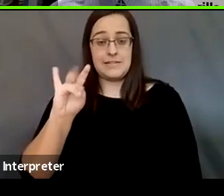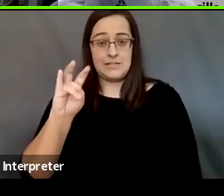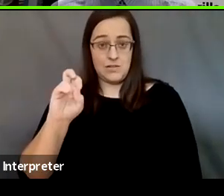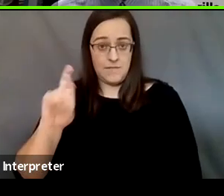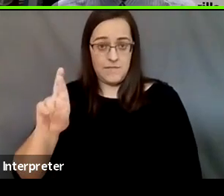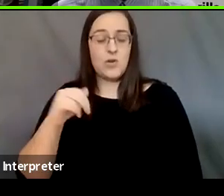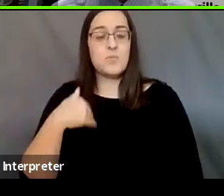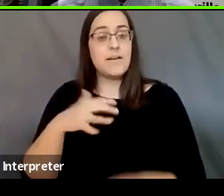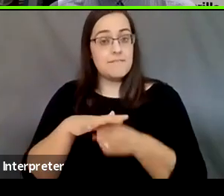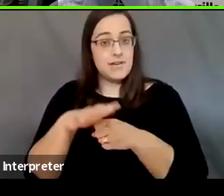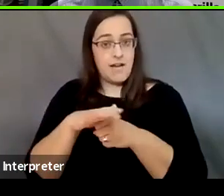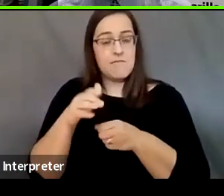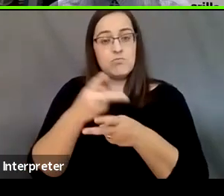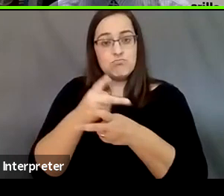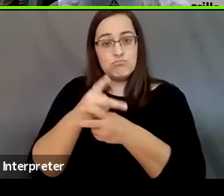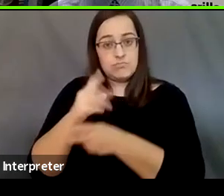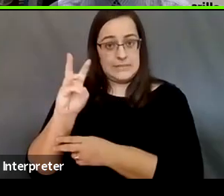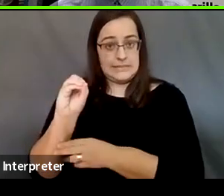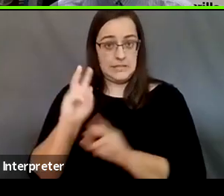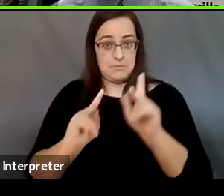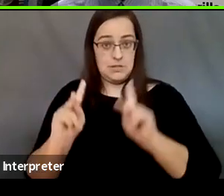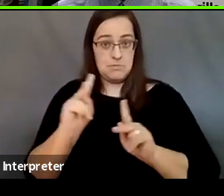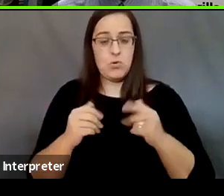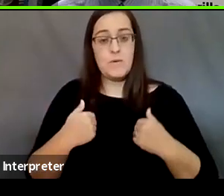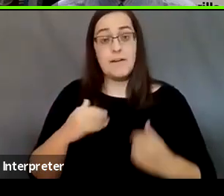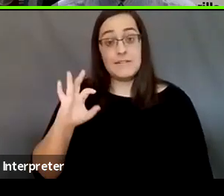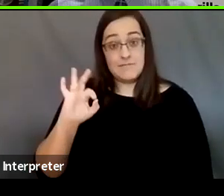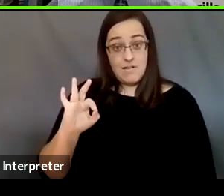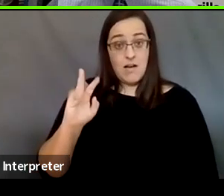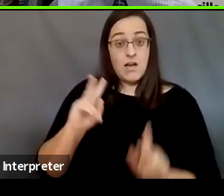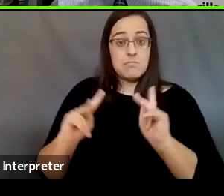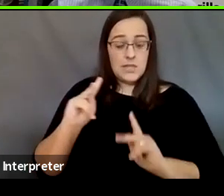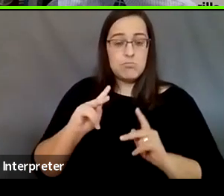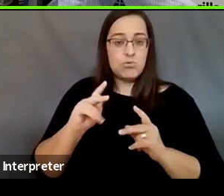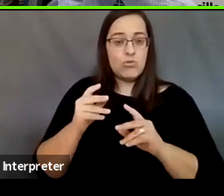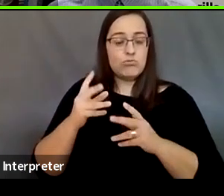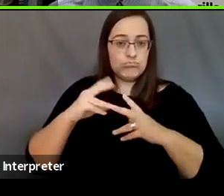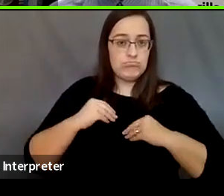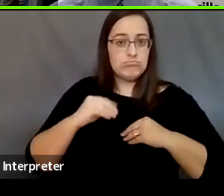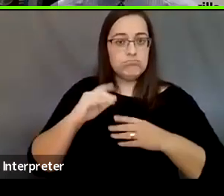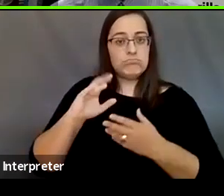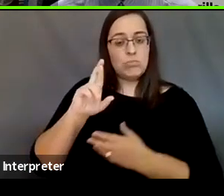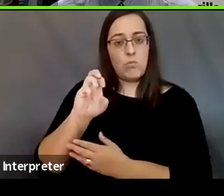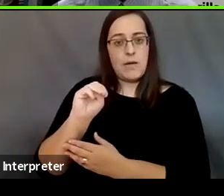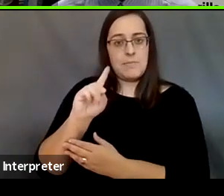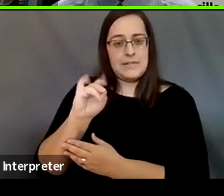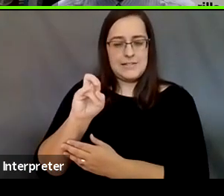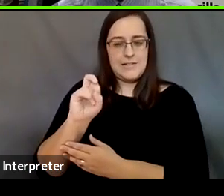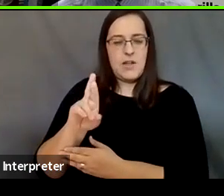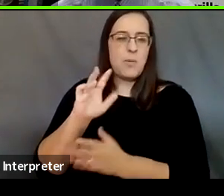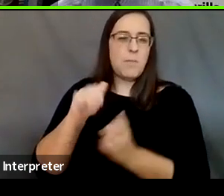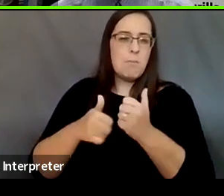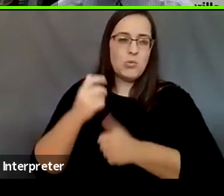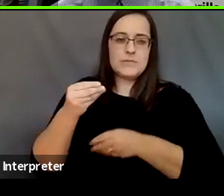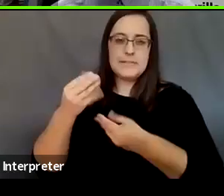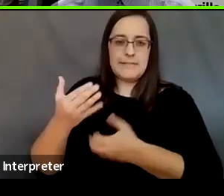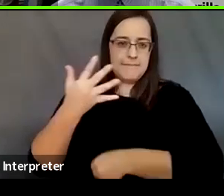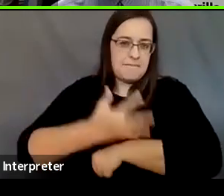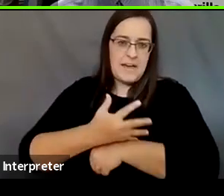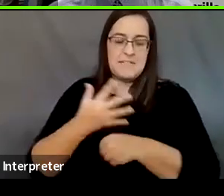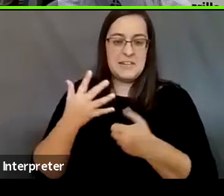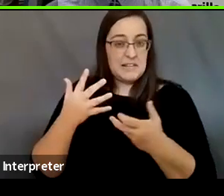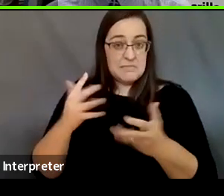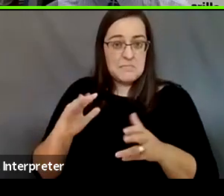treat 60 patients. Right now, we have actually 9 patients on it, and most of them are receiving only a 5-day course and show improvement in those 5